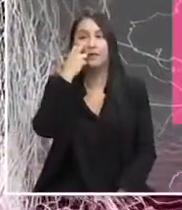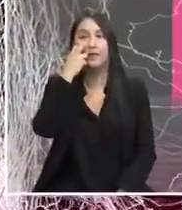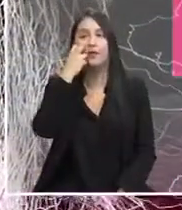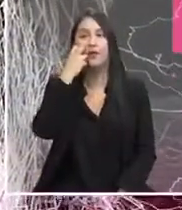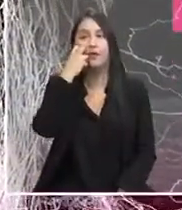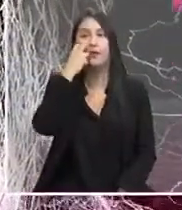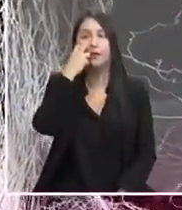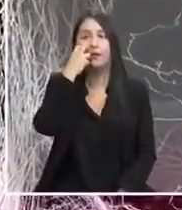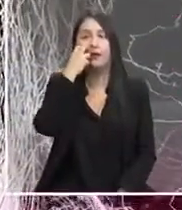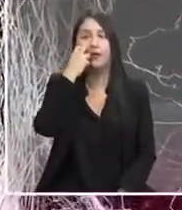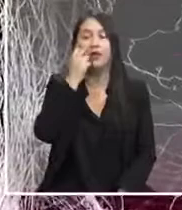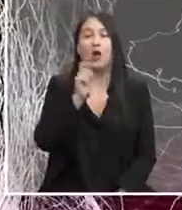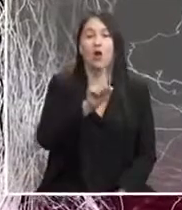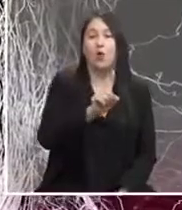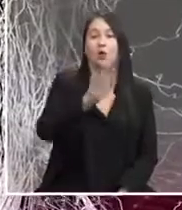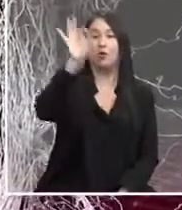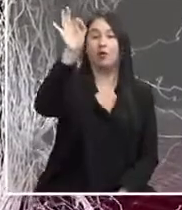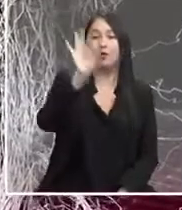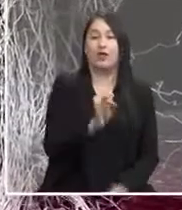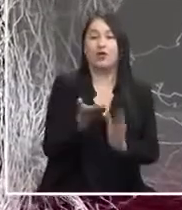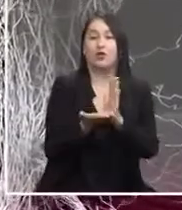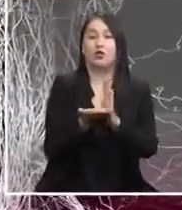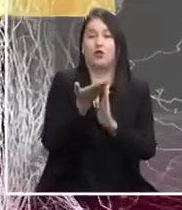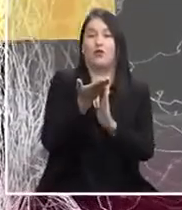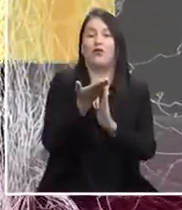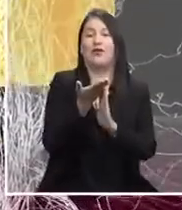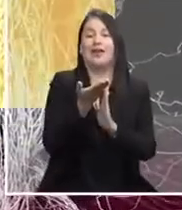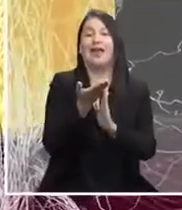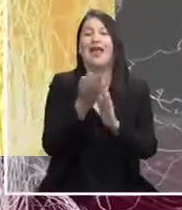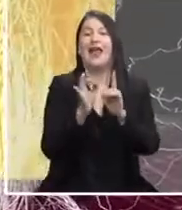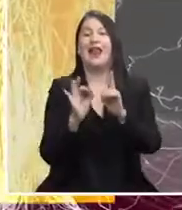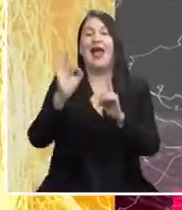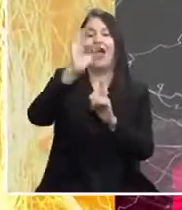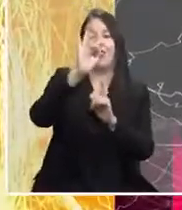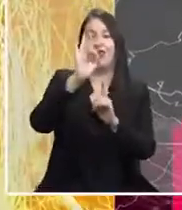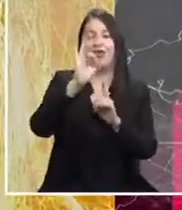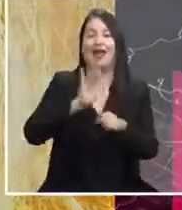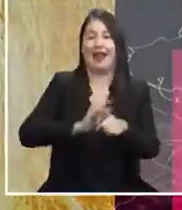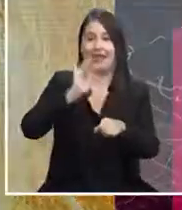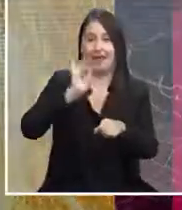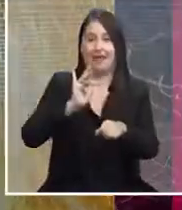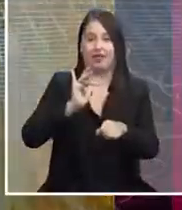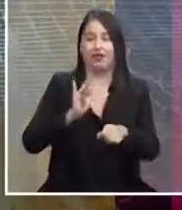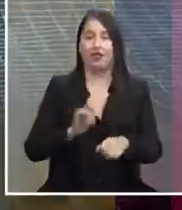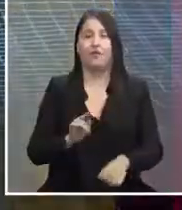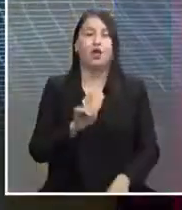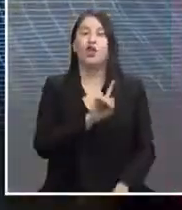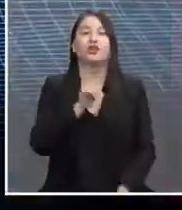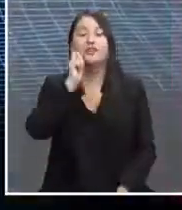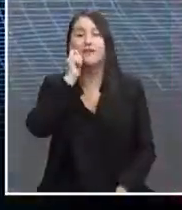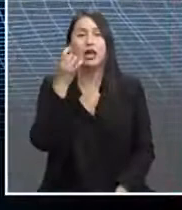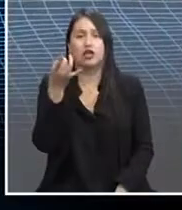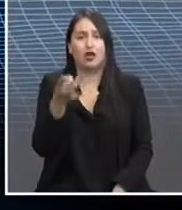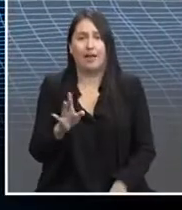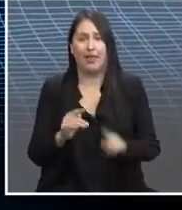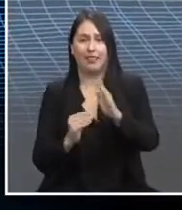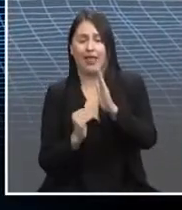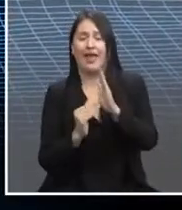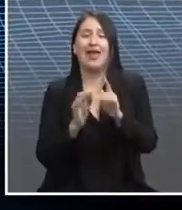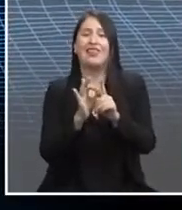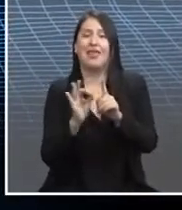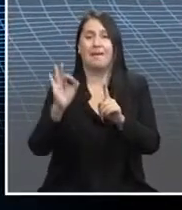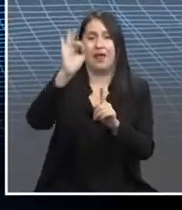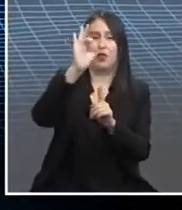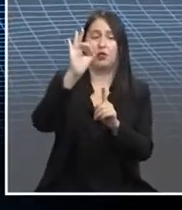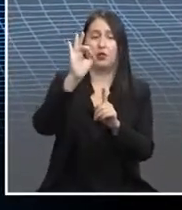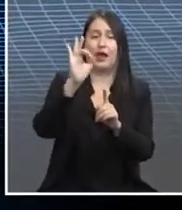1990. But climate change is not just about temperature. Climate change is producing different changes in different